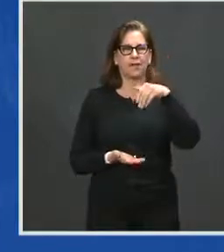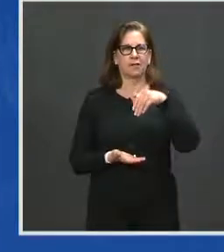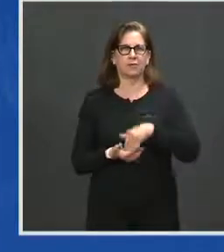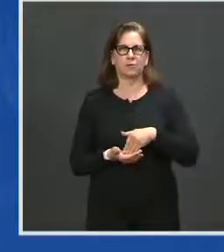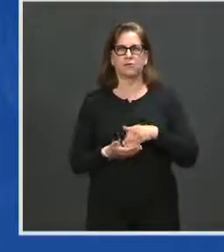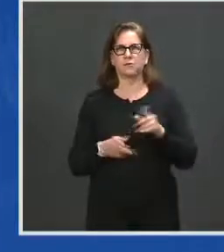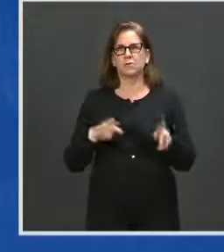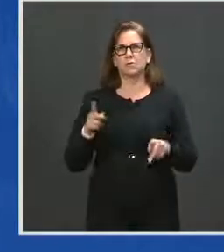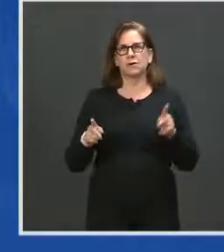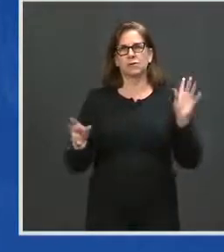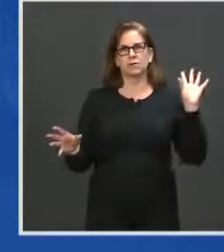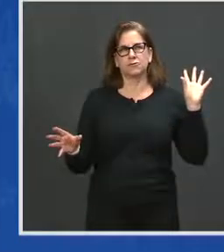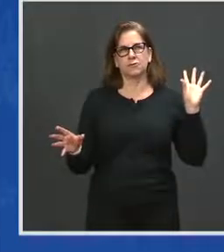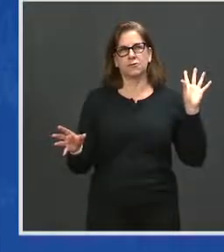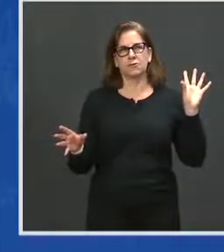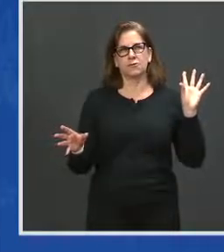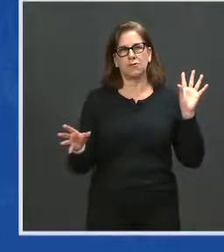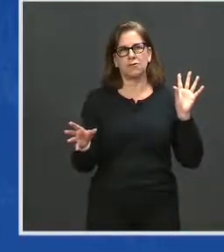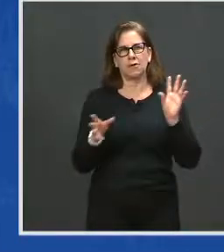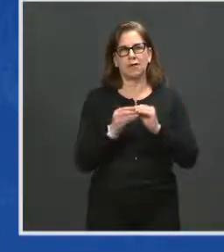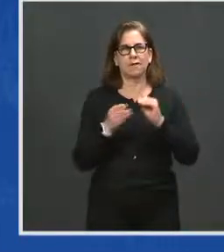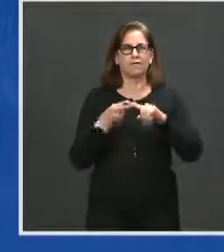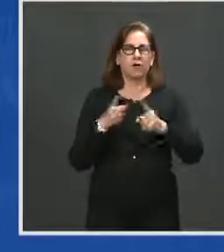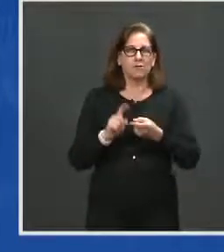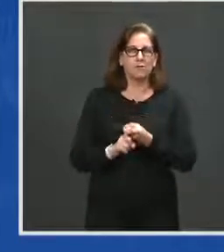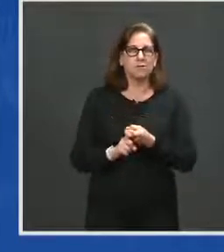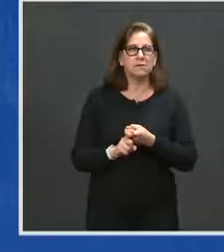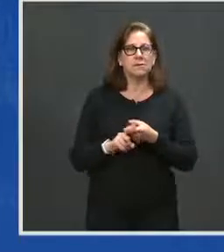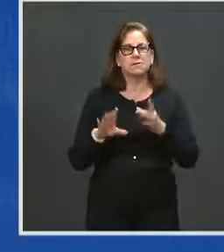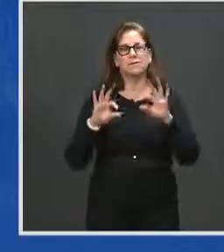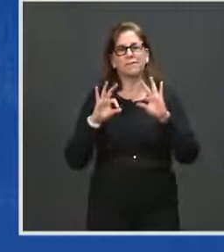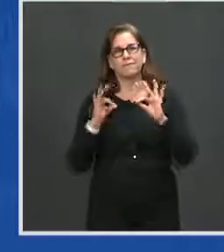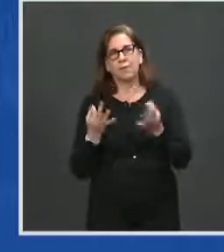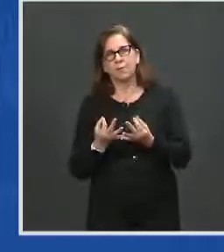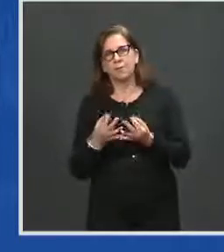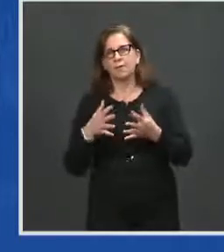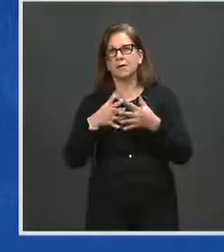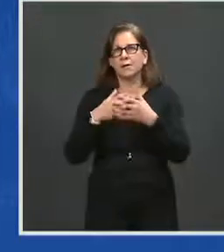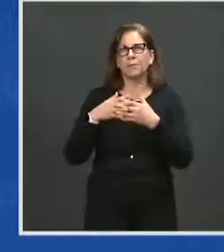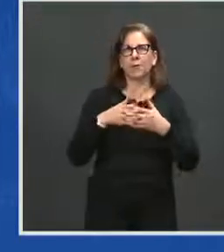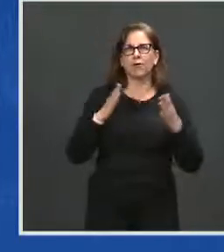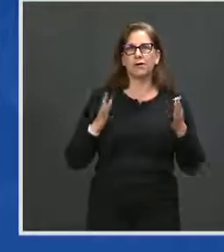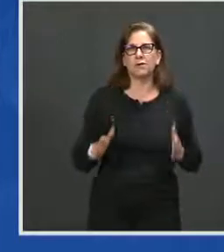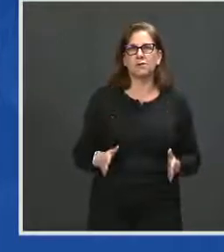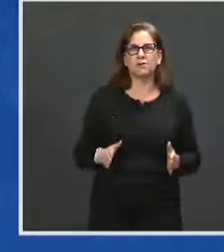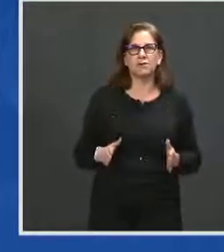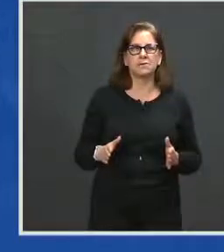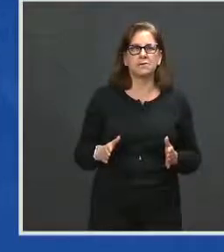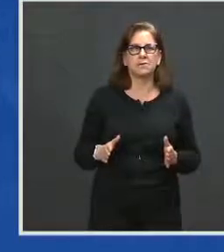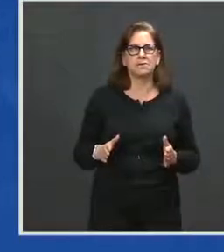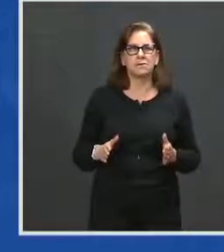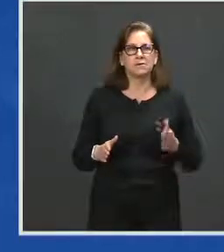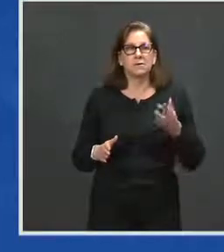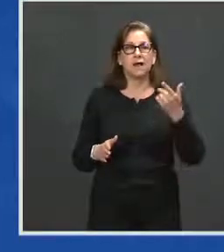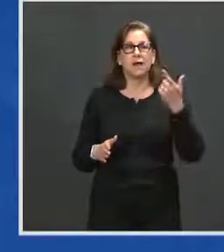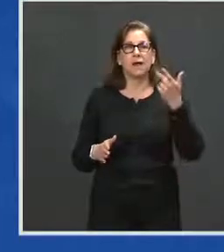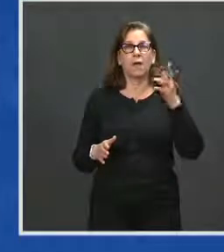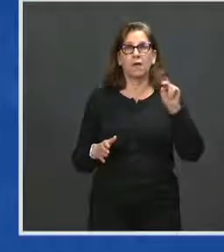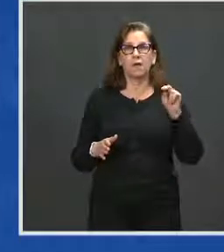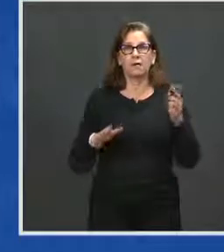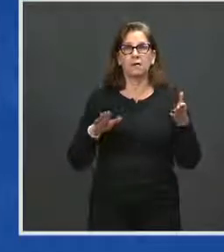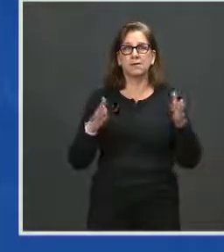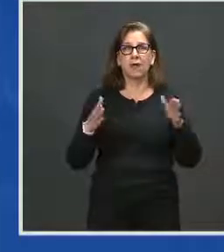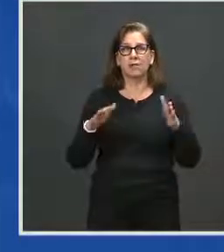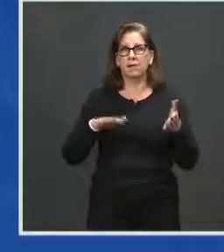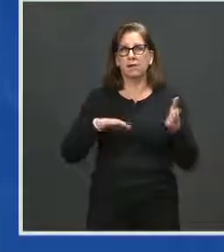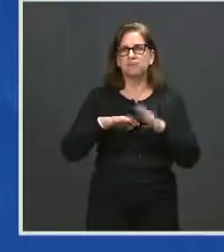President explained, gun deaths in our country are occurring at a staggering pace, on the order